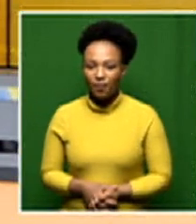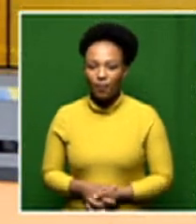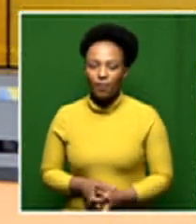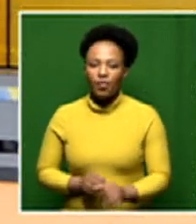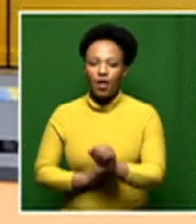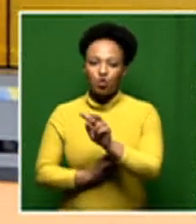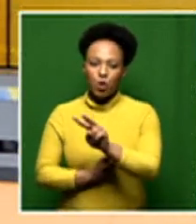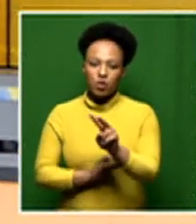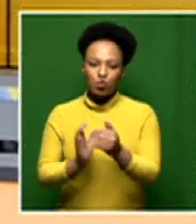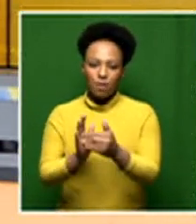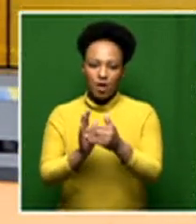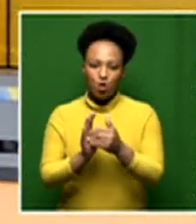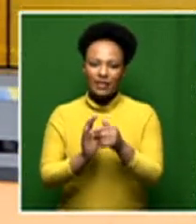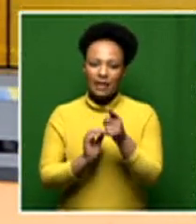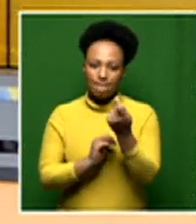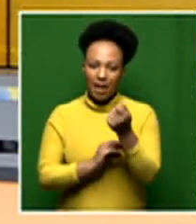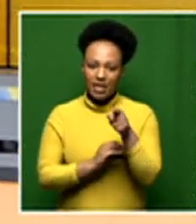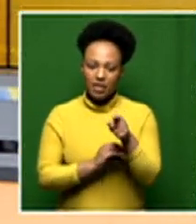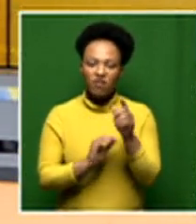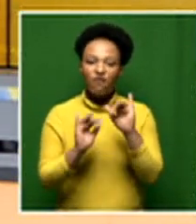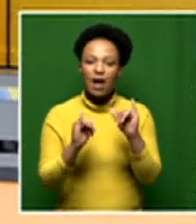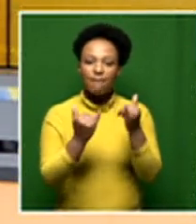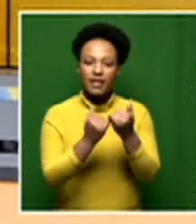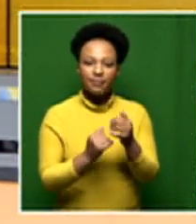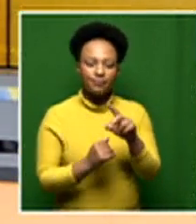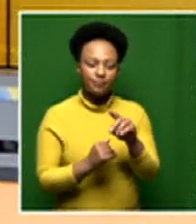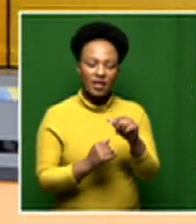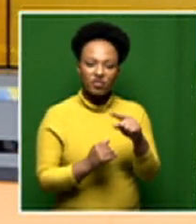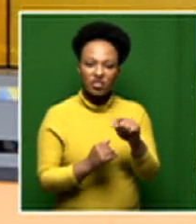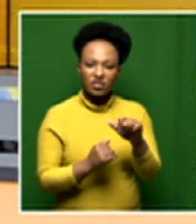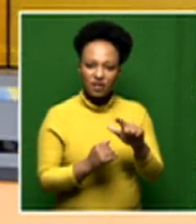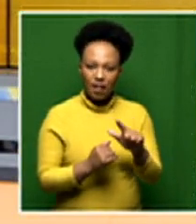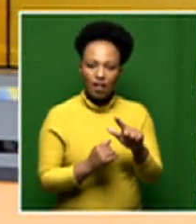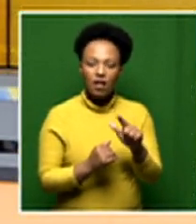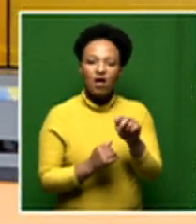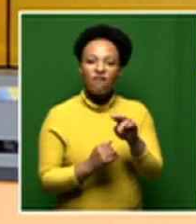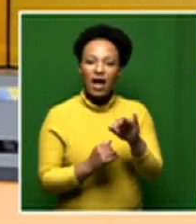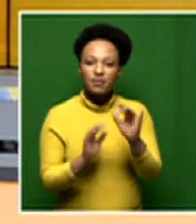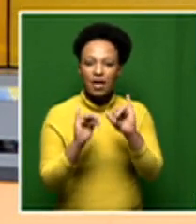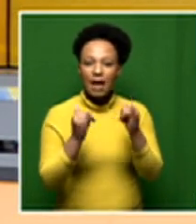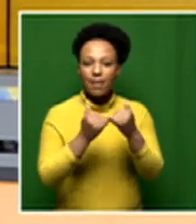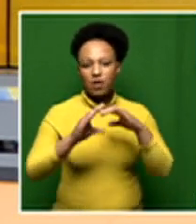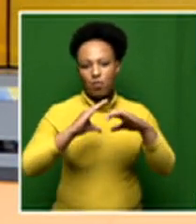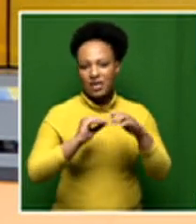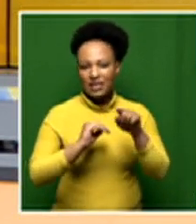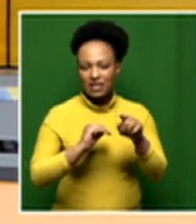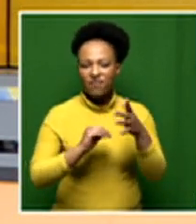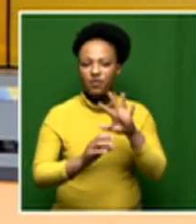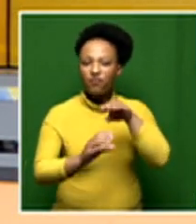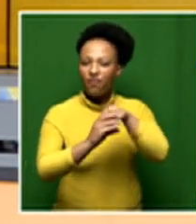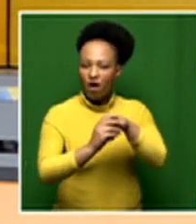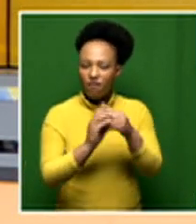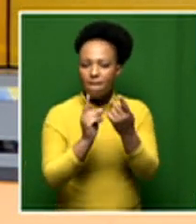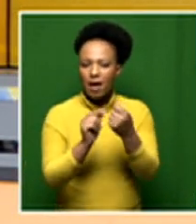22 million rand that belongs to Digital Vibes, the communications company at the center of a massive corruption scandal involving associates of